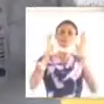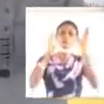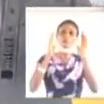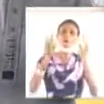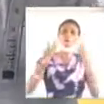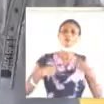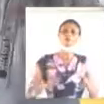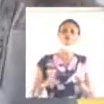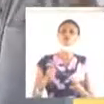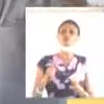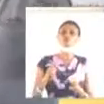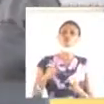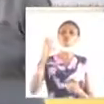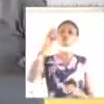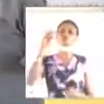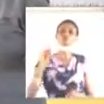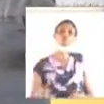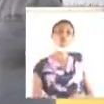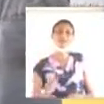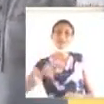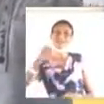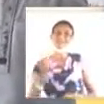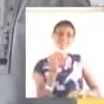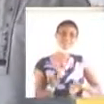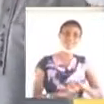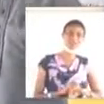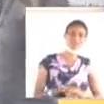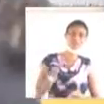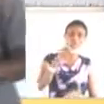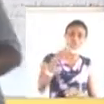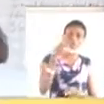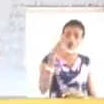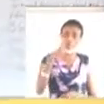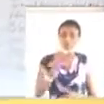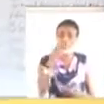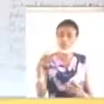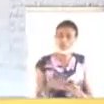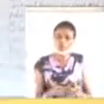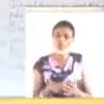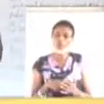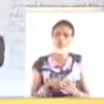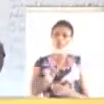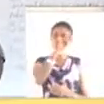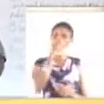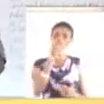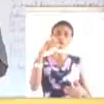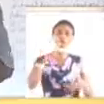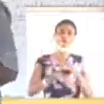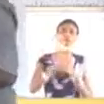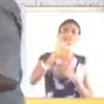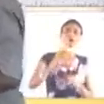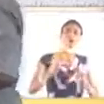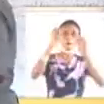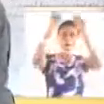is called drug abuse. So therefore, anytime you get this question, what is drug abuse?